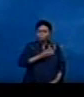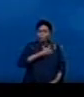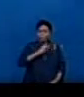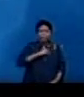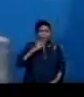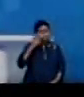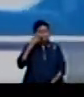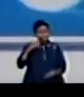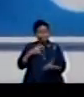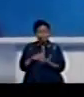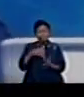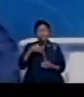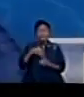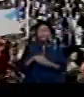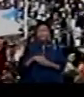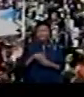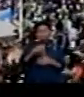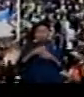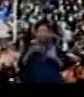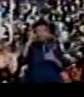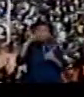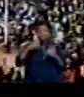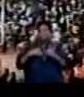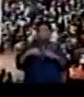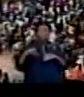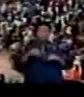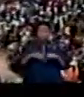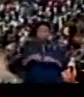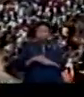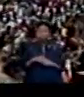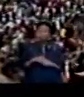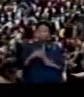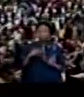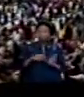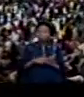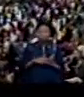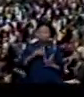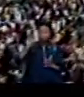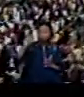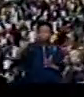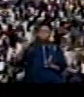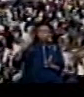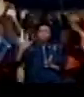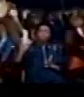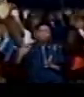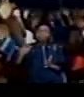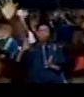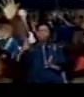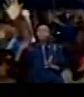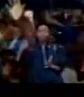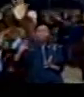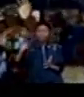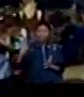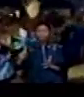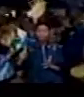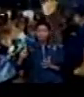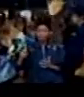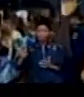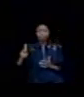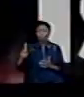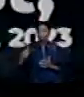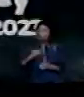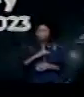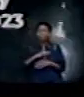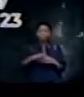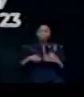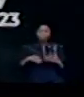this time. You know the passage by now. What's the passage now? 2 Kings chapter 6, we're looking at it from verse 1. In